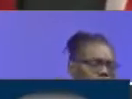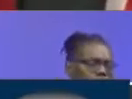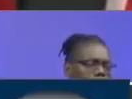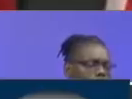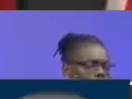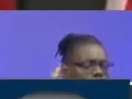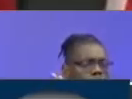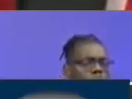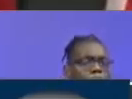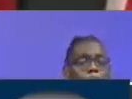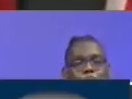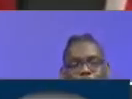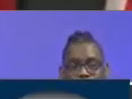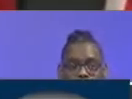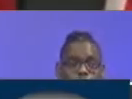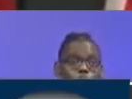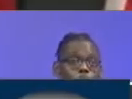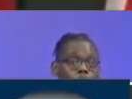from 5 a.m.